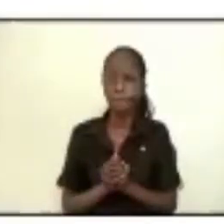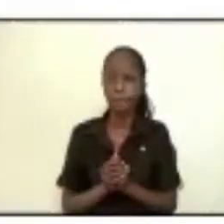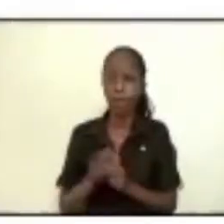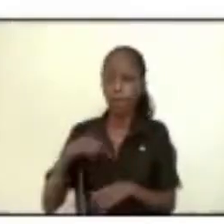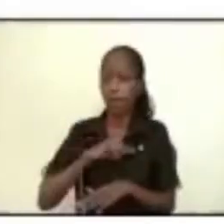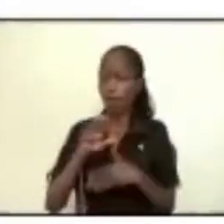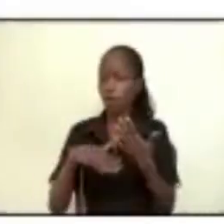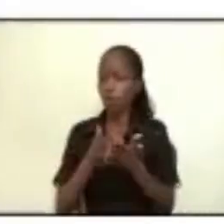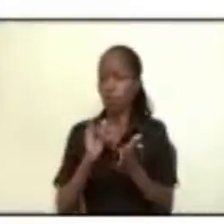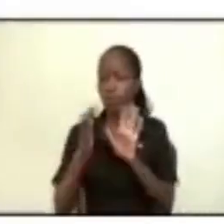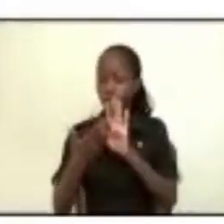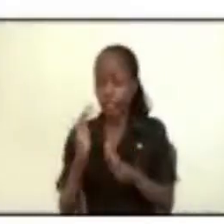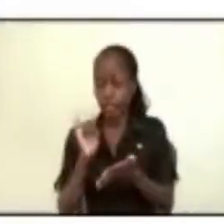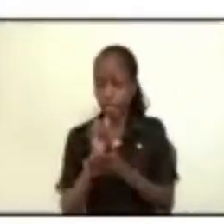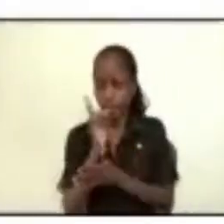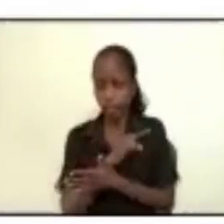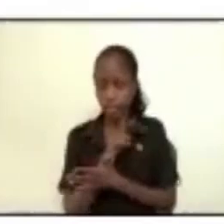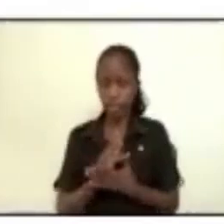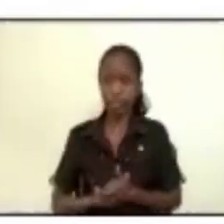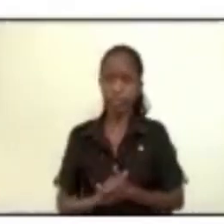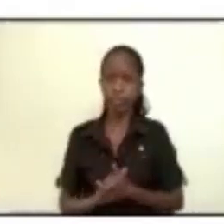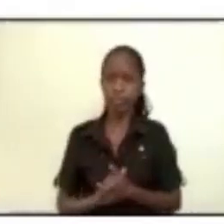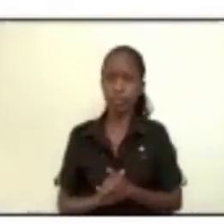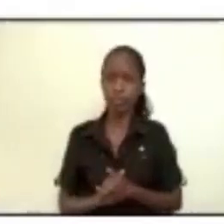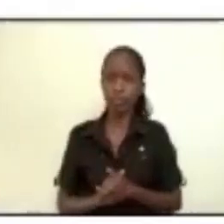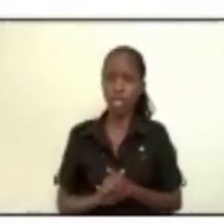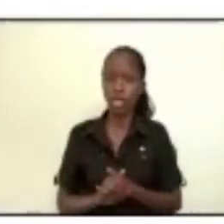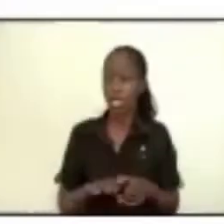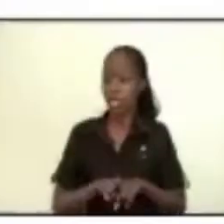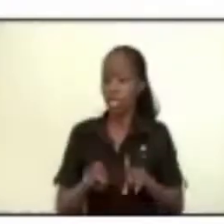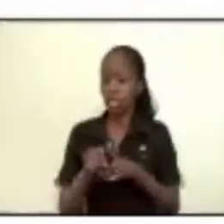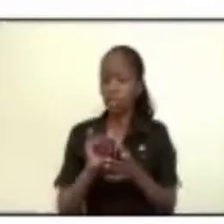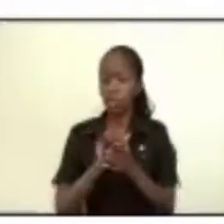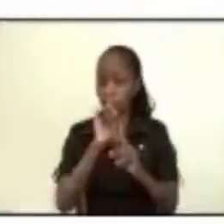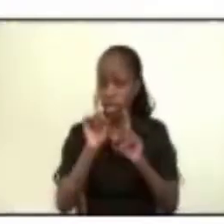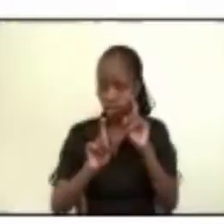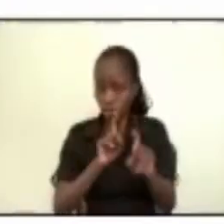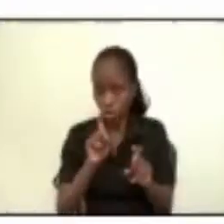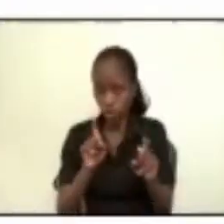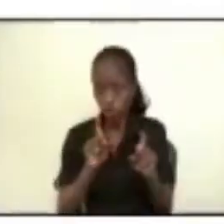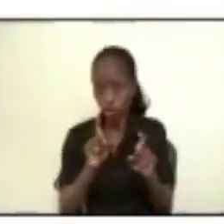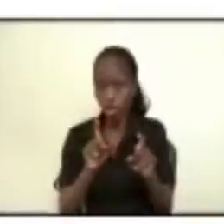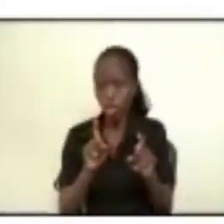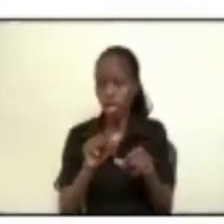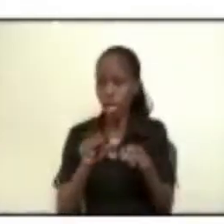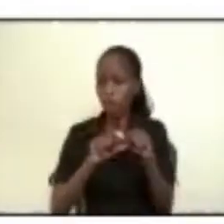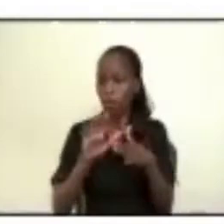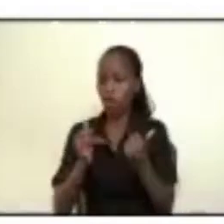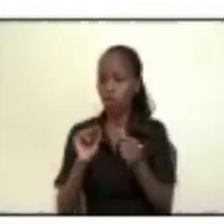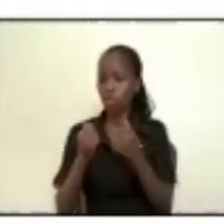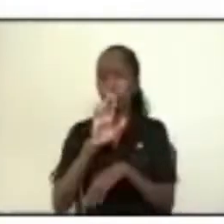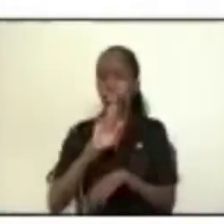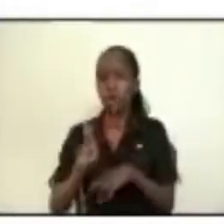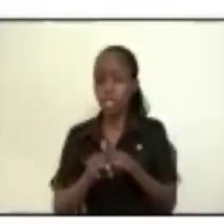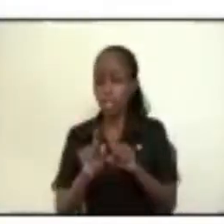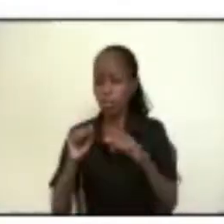with that in one way or another. So also that question as far as, how safe you are in being able